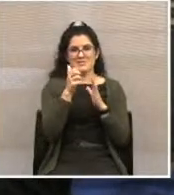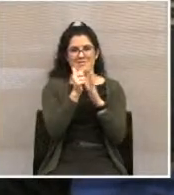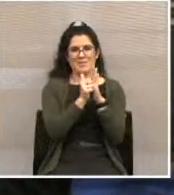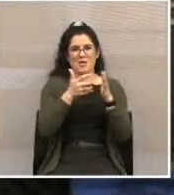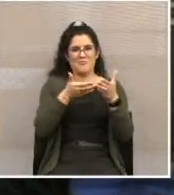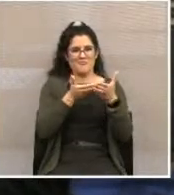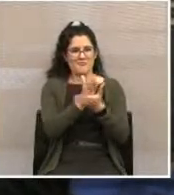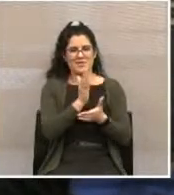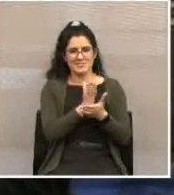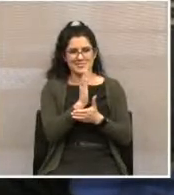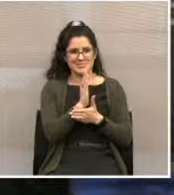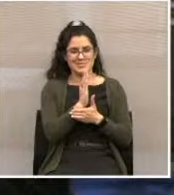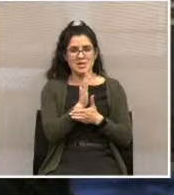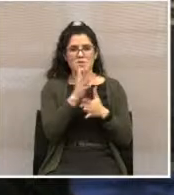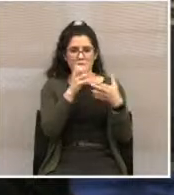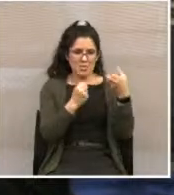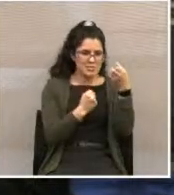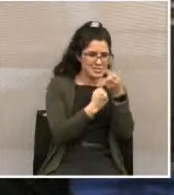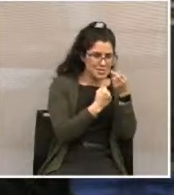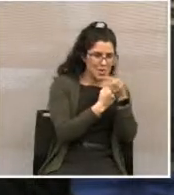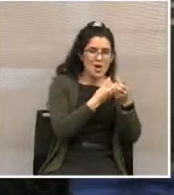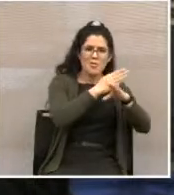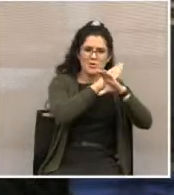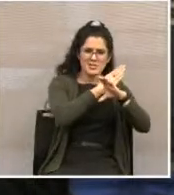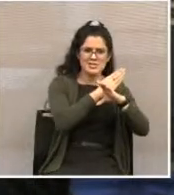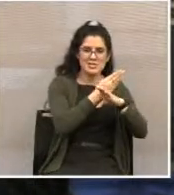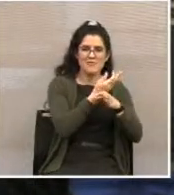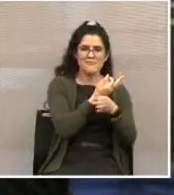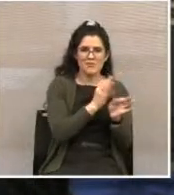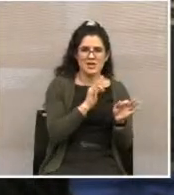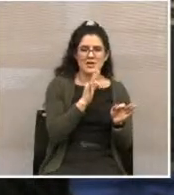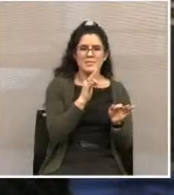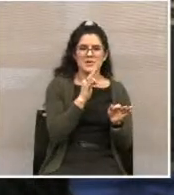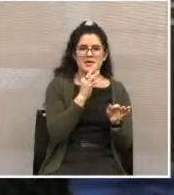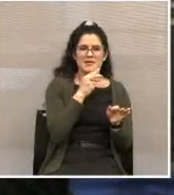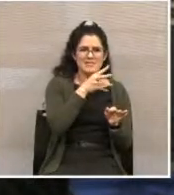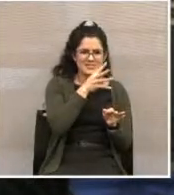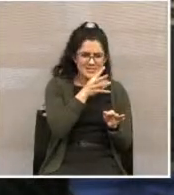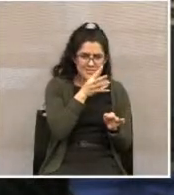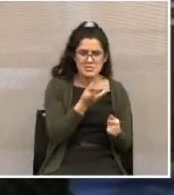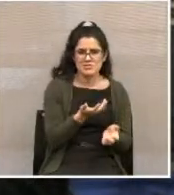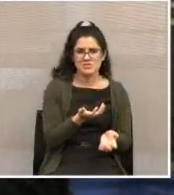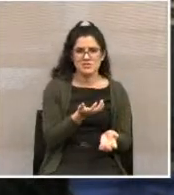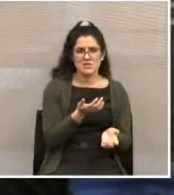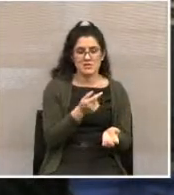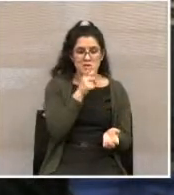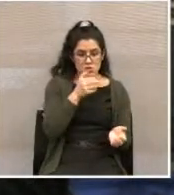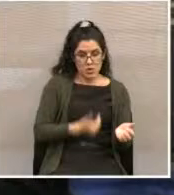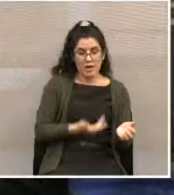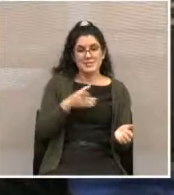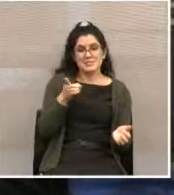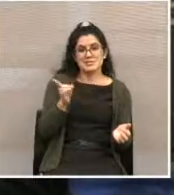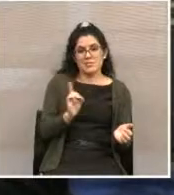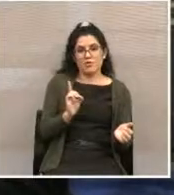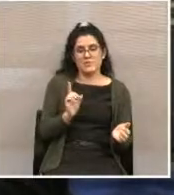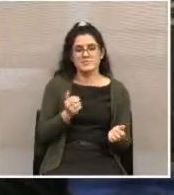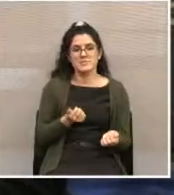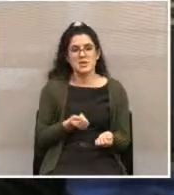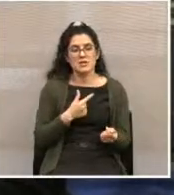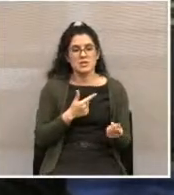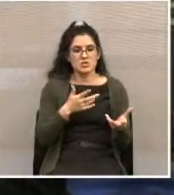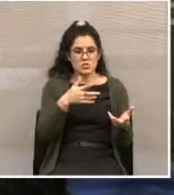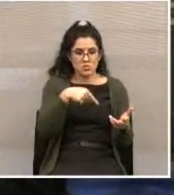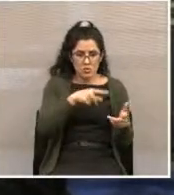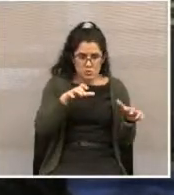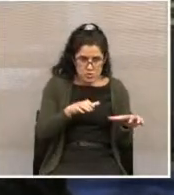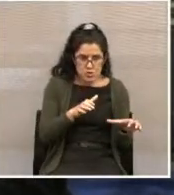are absolutely on the side of protecting freedom of speech. That is who we are as Democrats. That is what we do